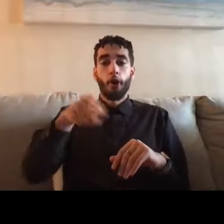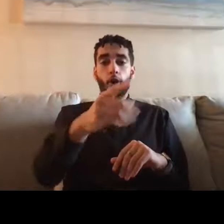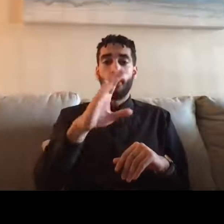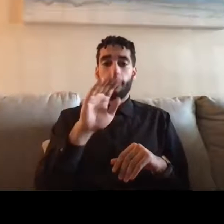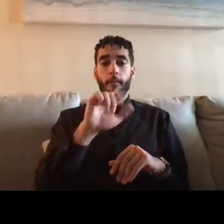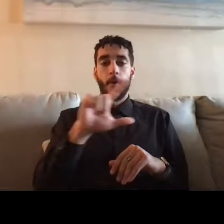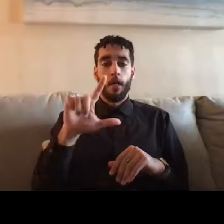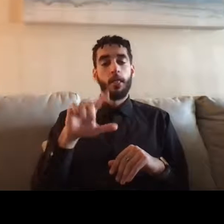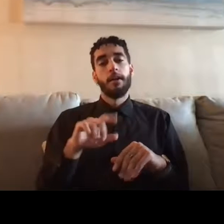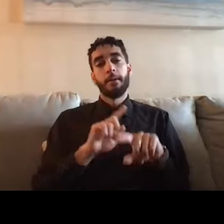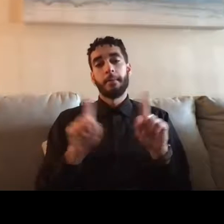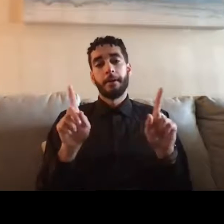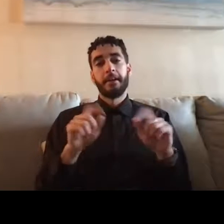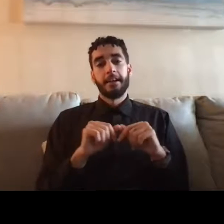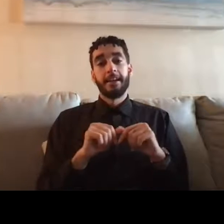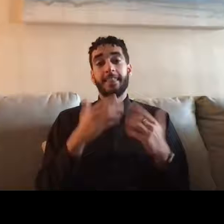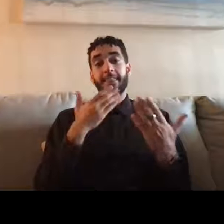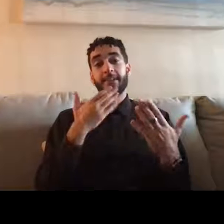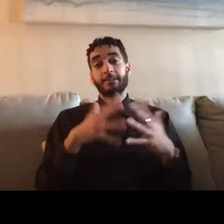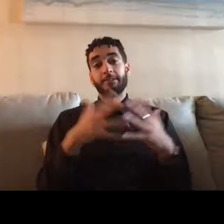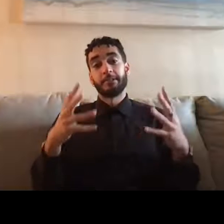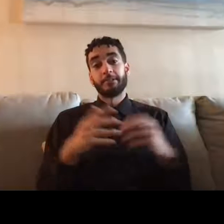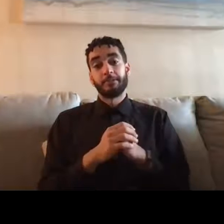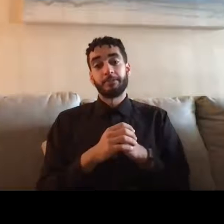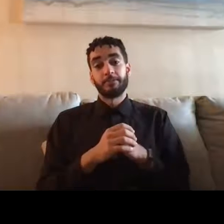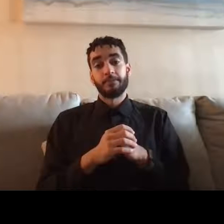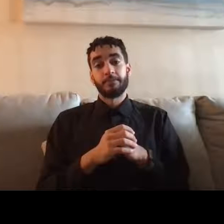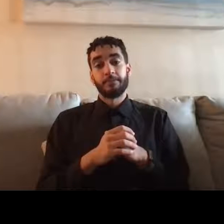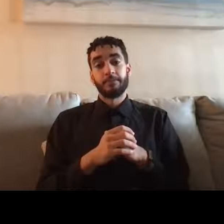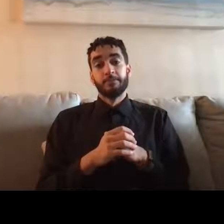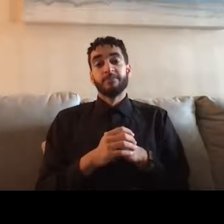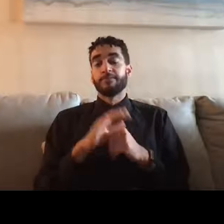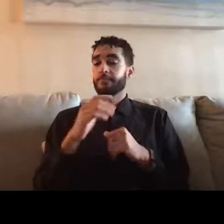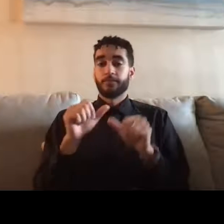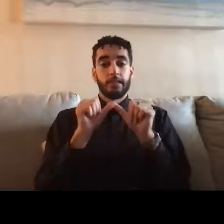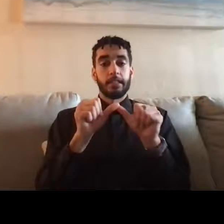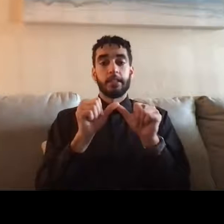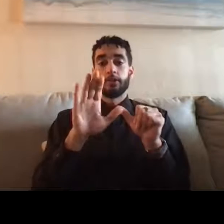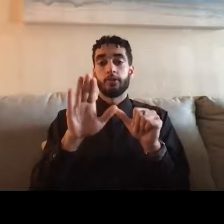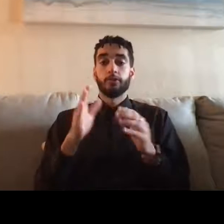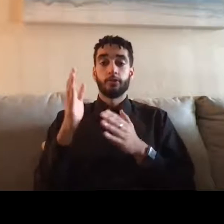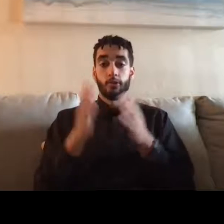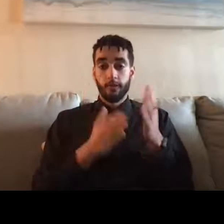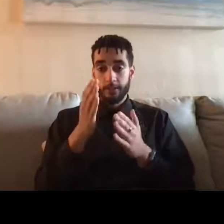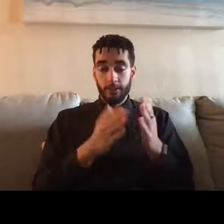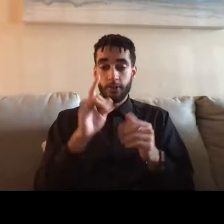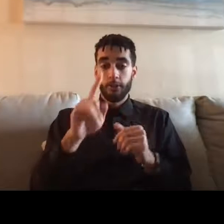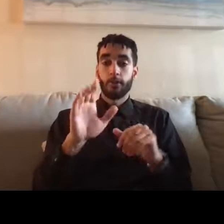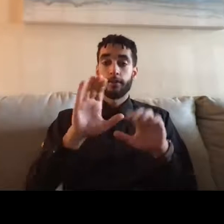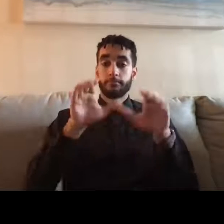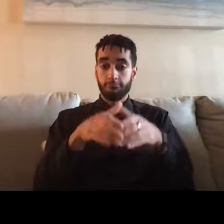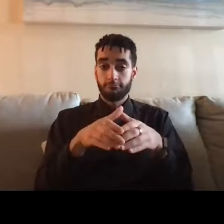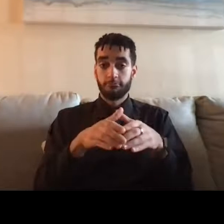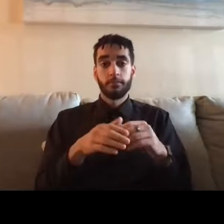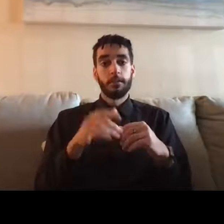little bit. Let me just first thank you all for your ongoing service on the advisory committee. I know this is